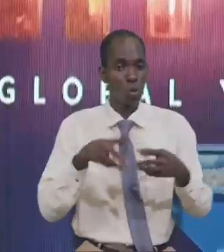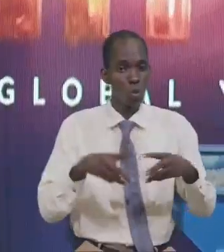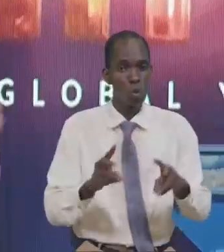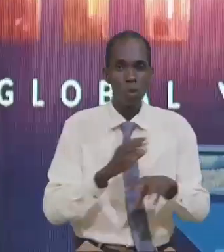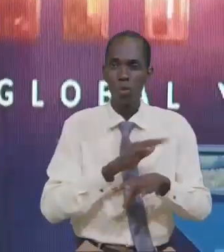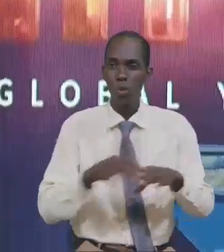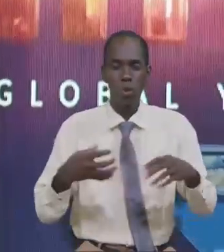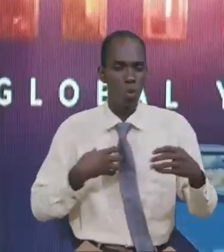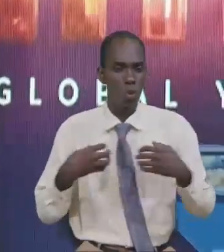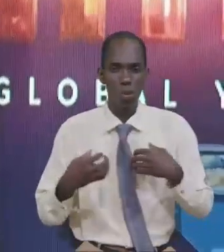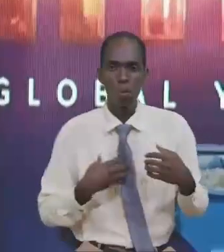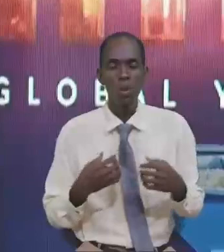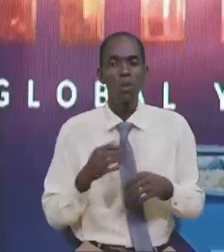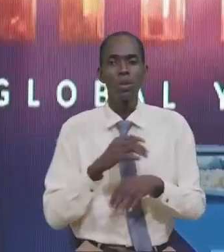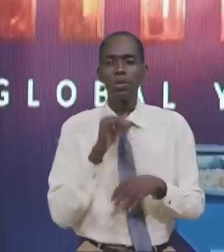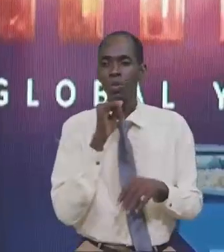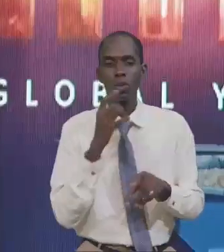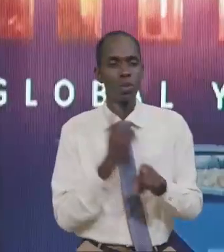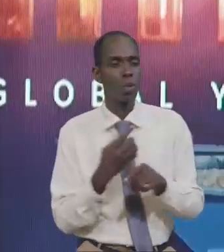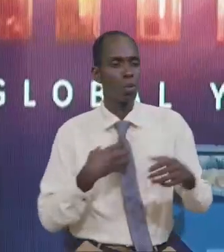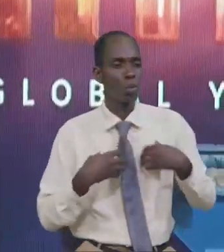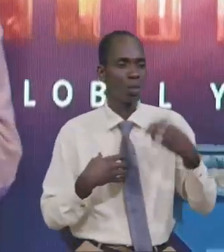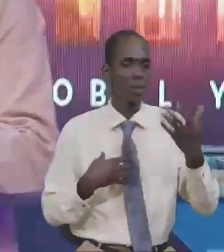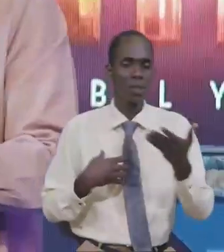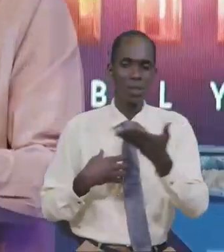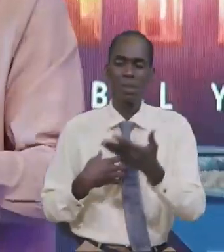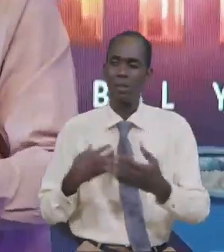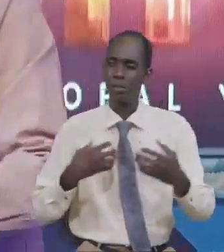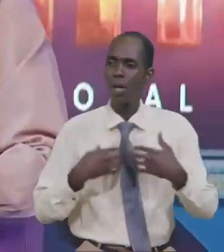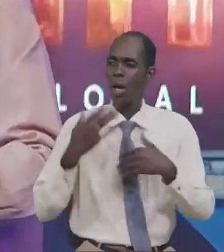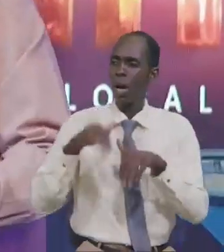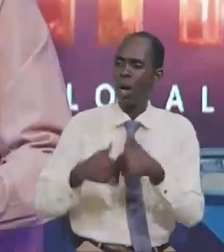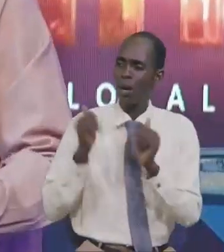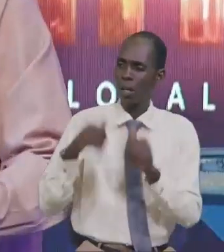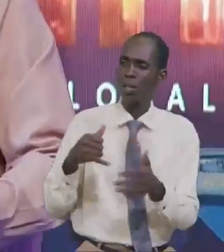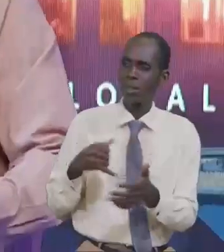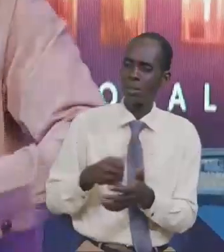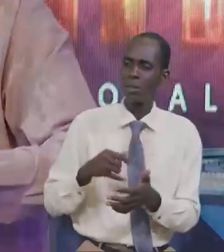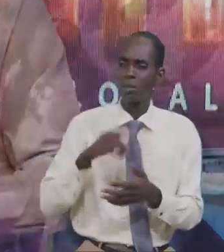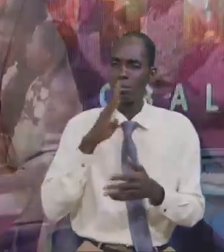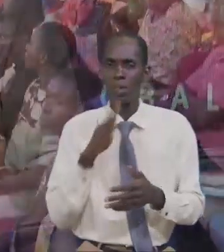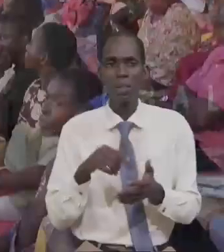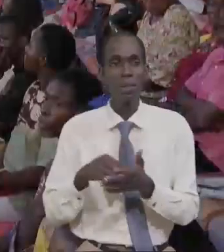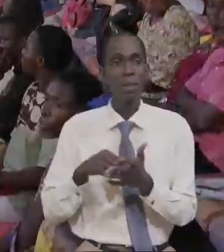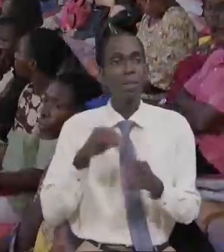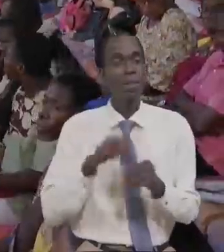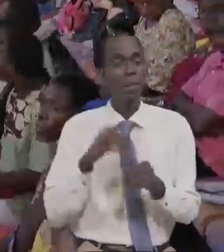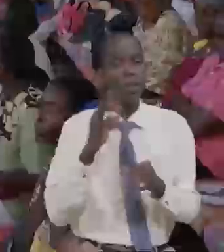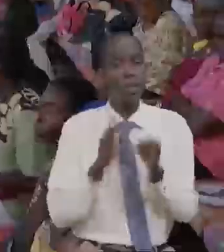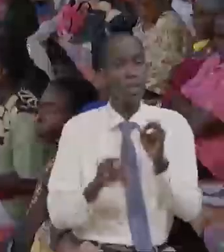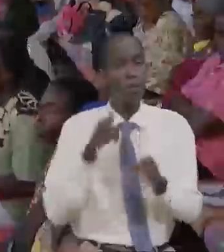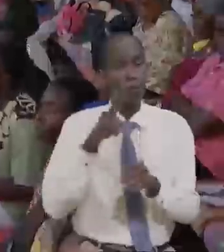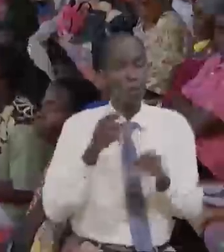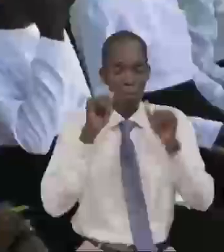adversity, thy strength is small. You see, as you are hearing this one now, your strength is becoming